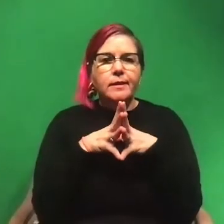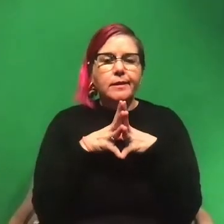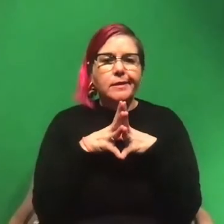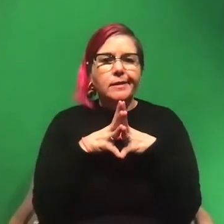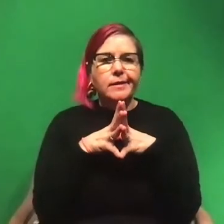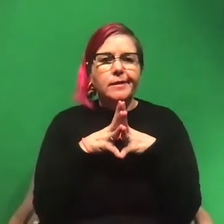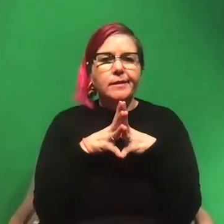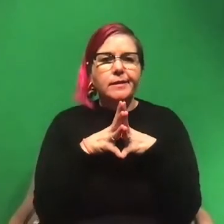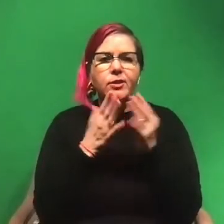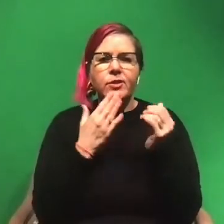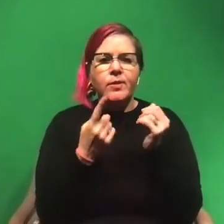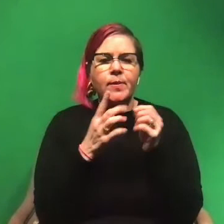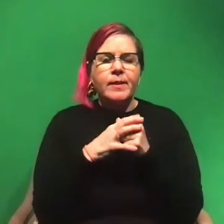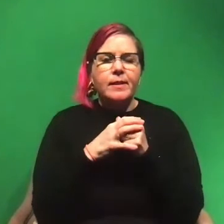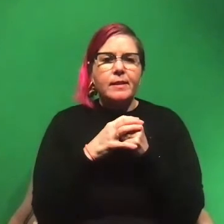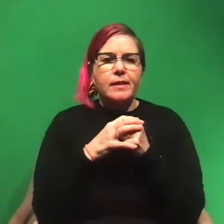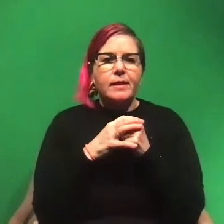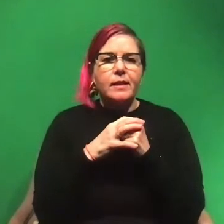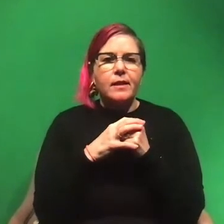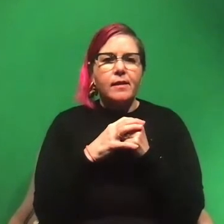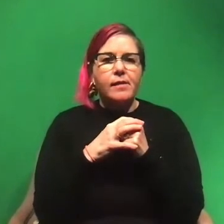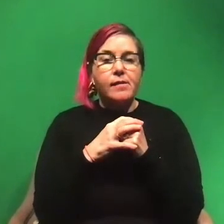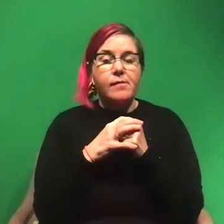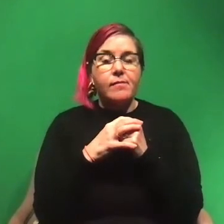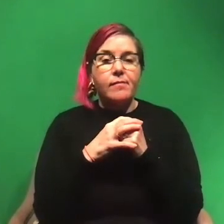That is a good one.